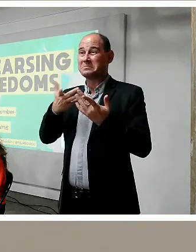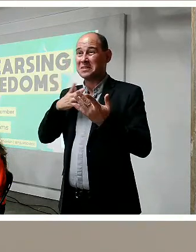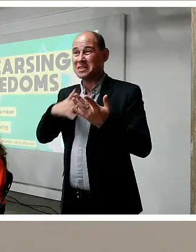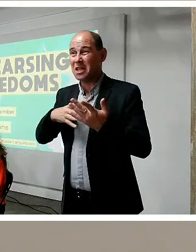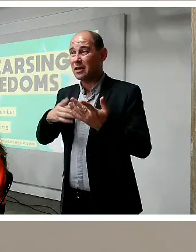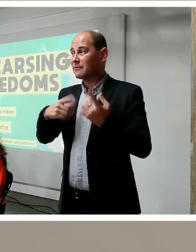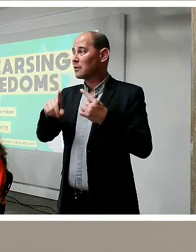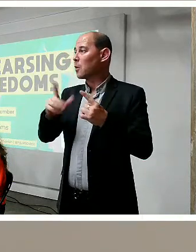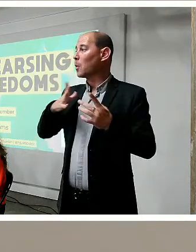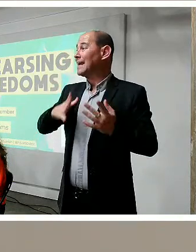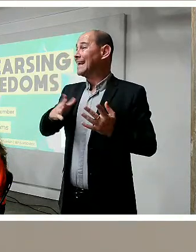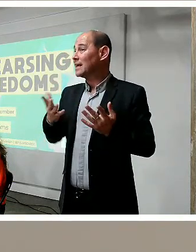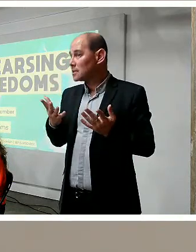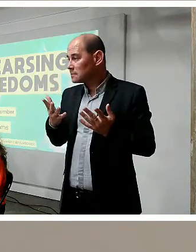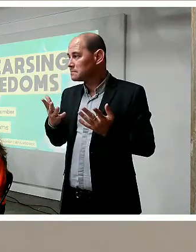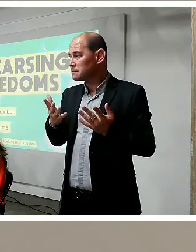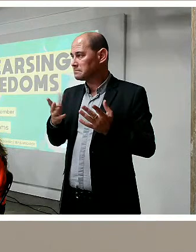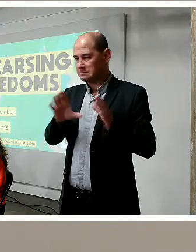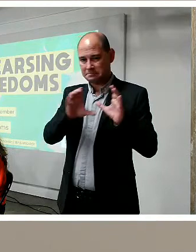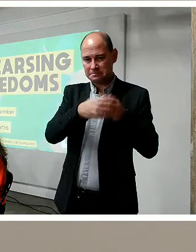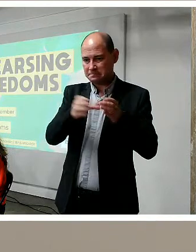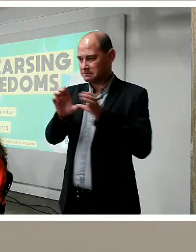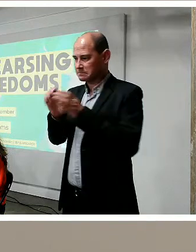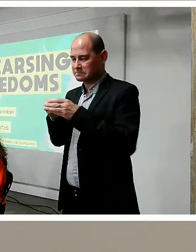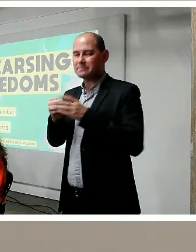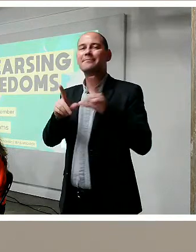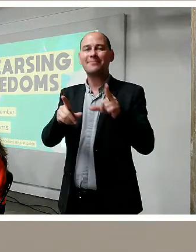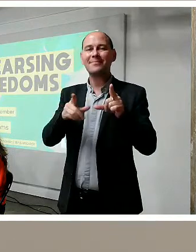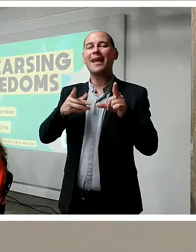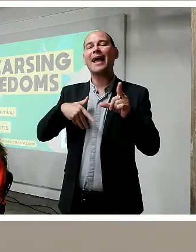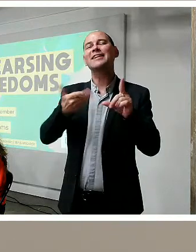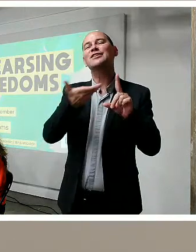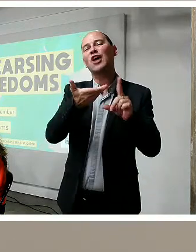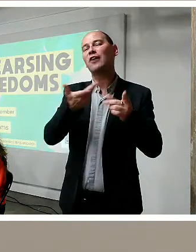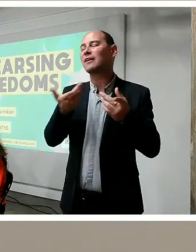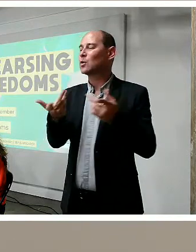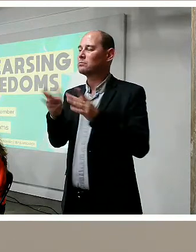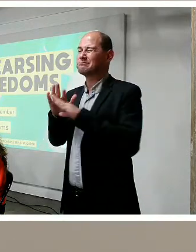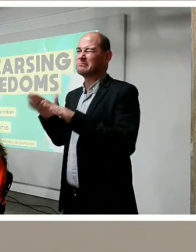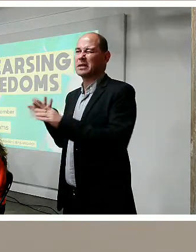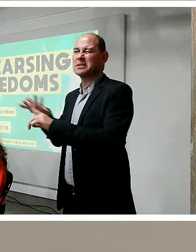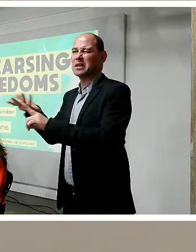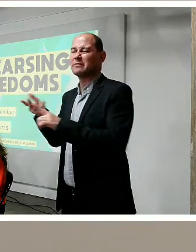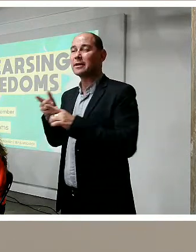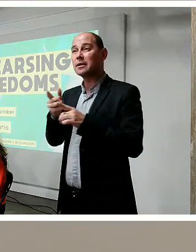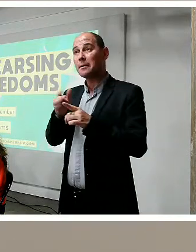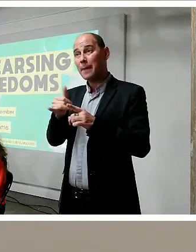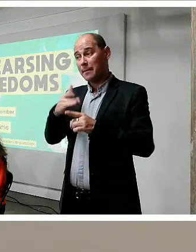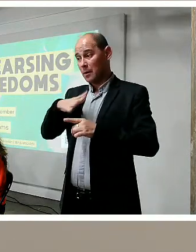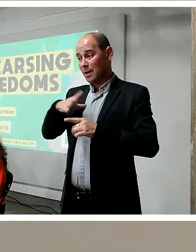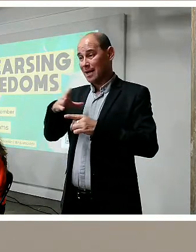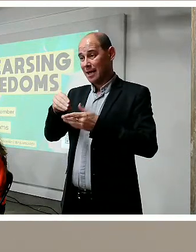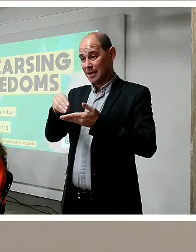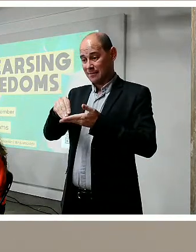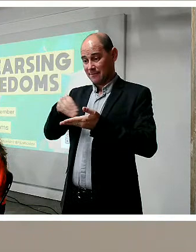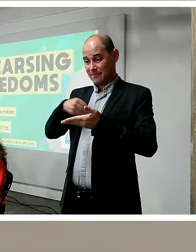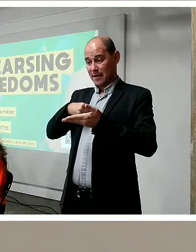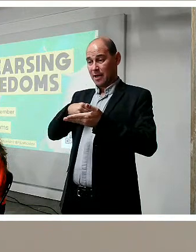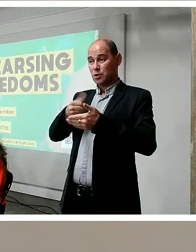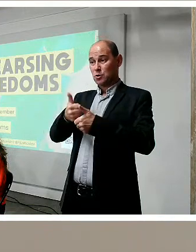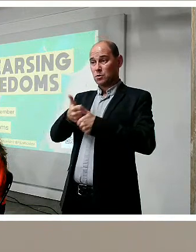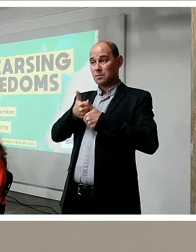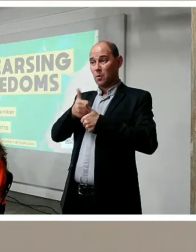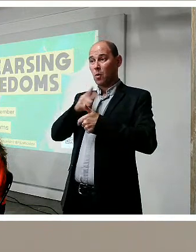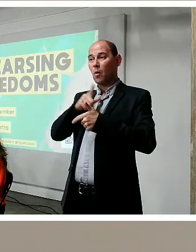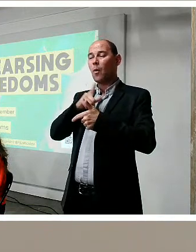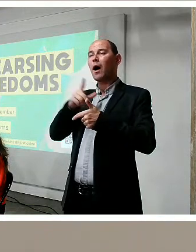sorted into deserving and undeserving recipients. It might be that we need financial support because we can't work in the ways that